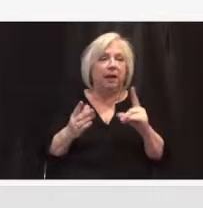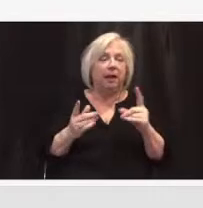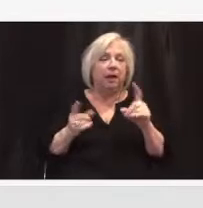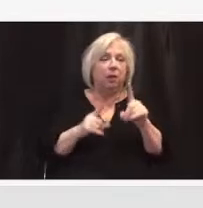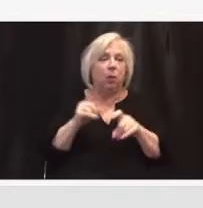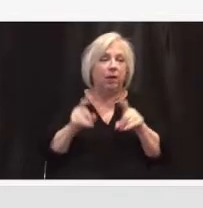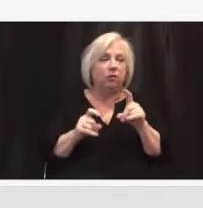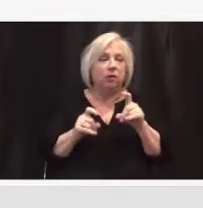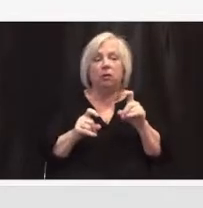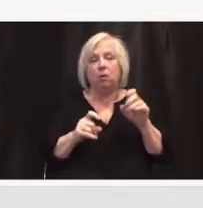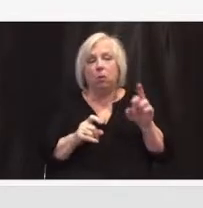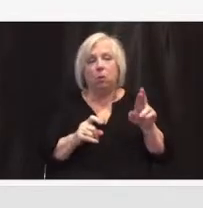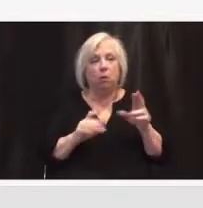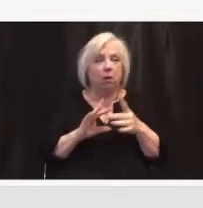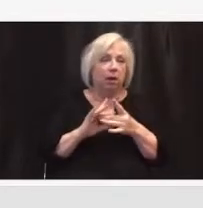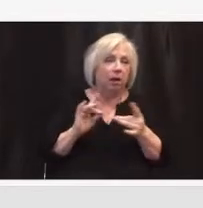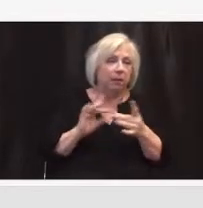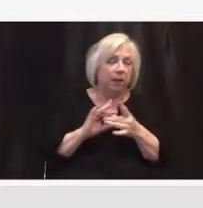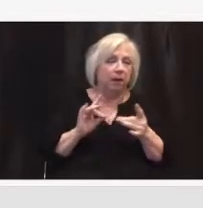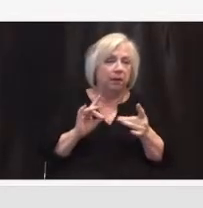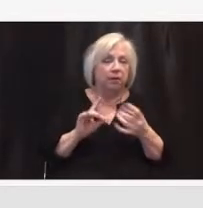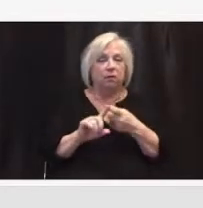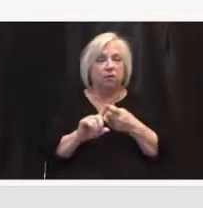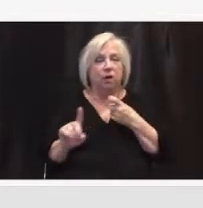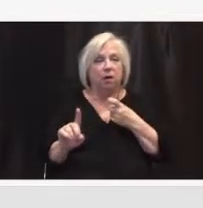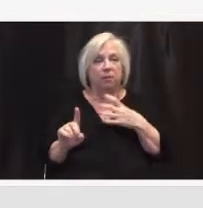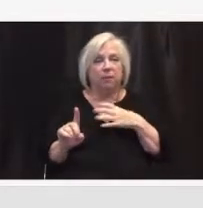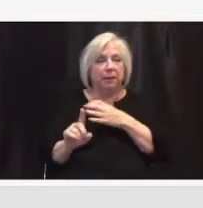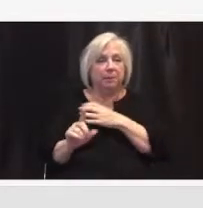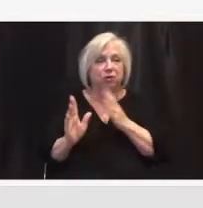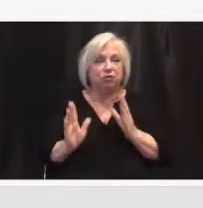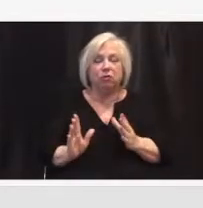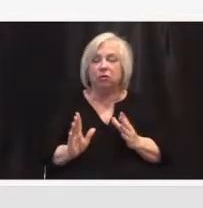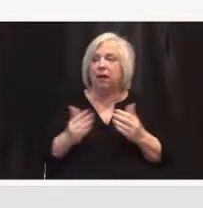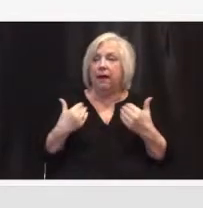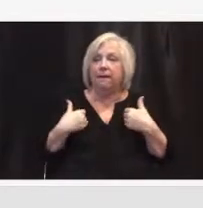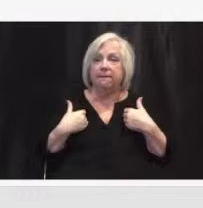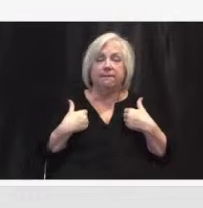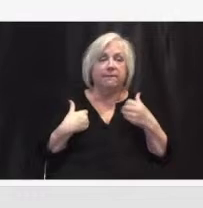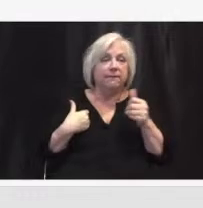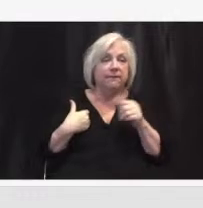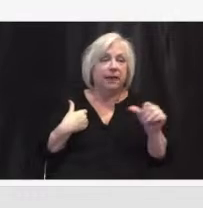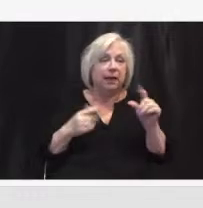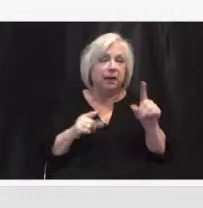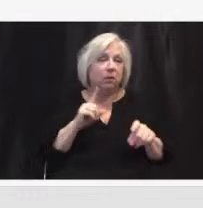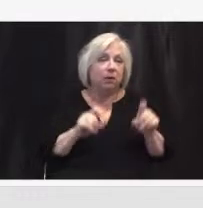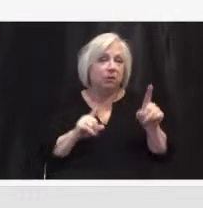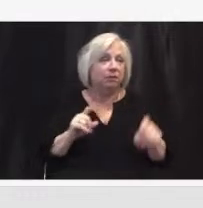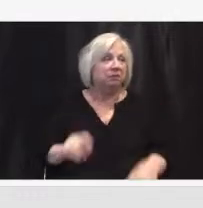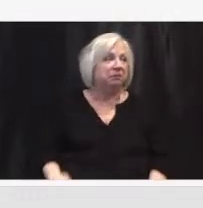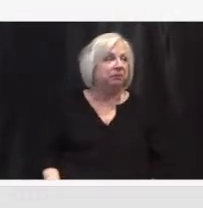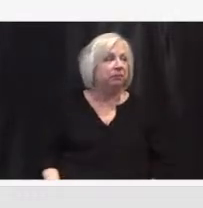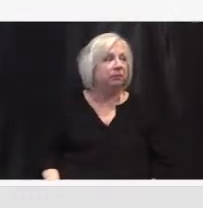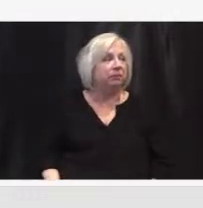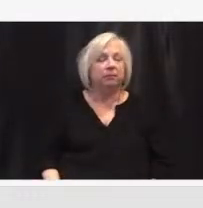or comments by the commission. Do we have any questions?